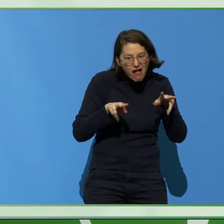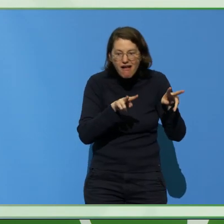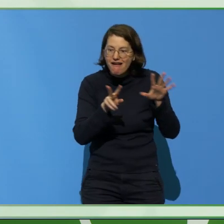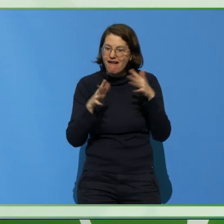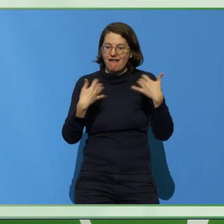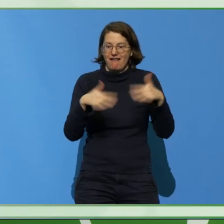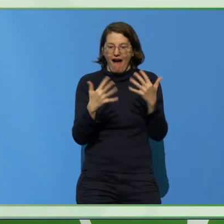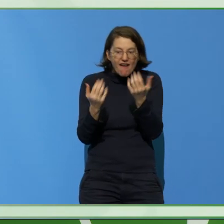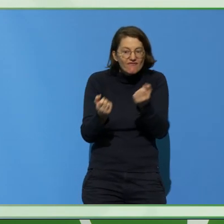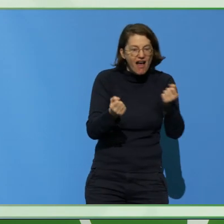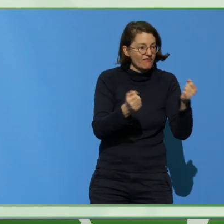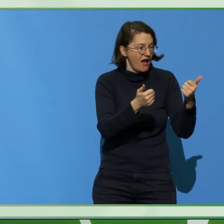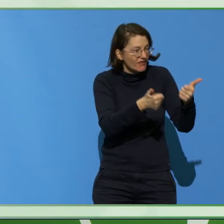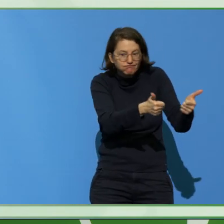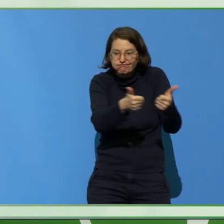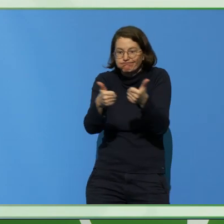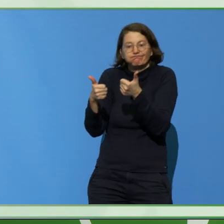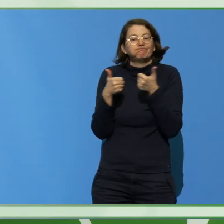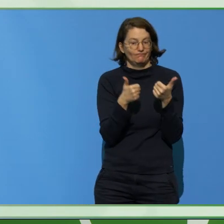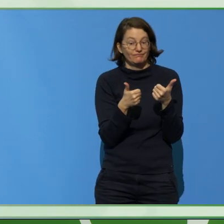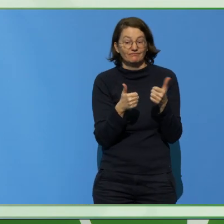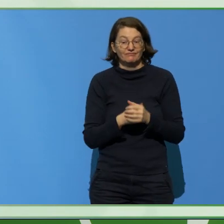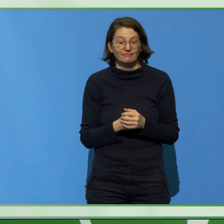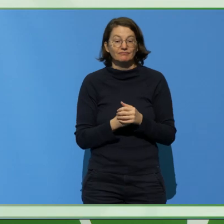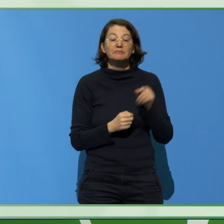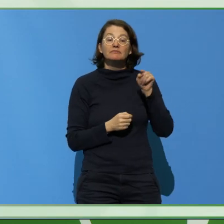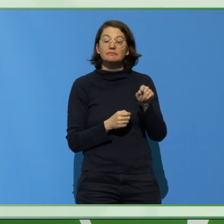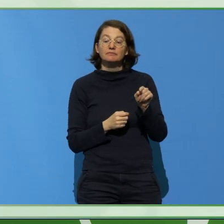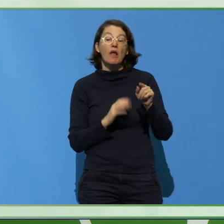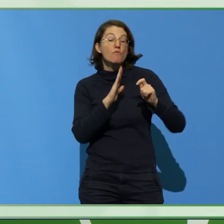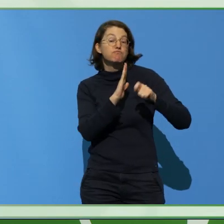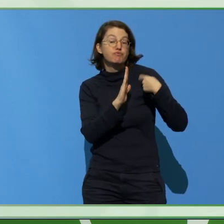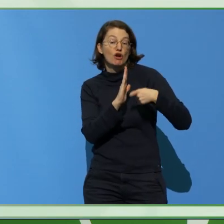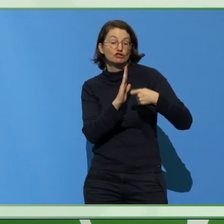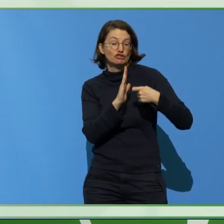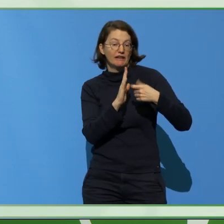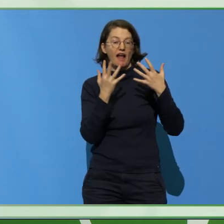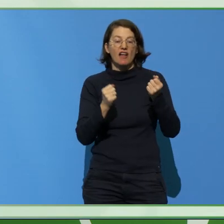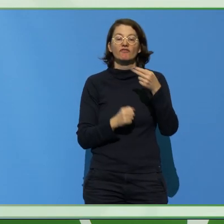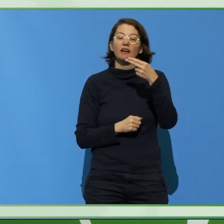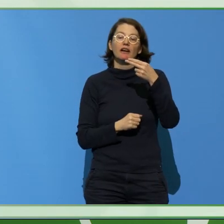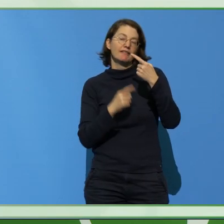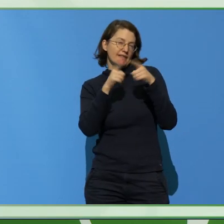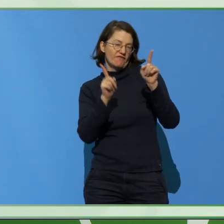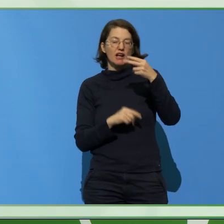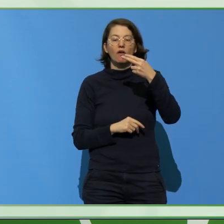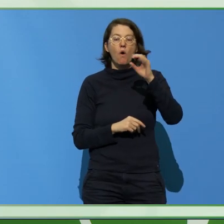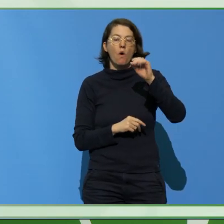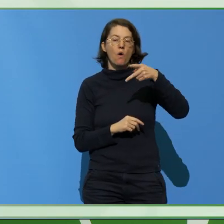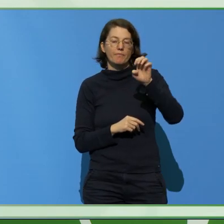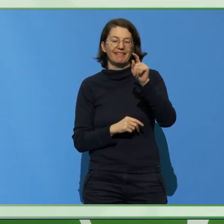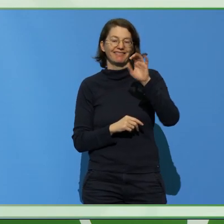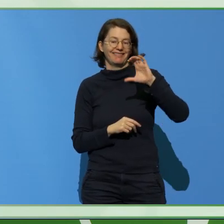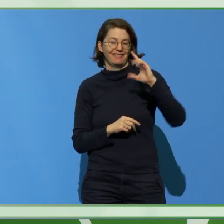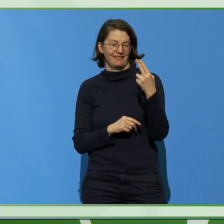and their go-to-market strategy required them to launch in Europe, and which they did. And they are building the future of wearable